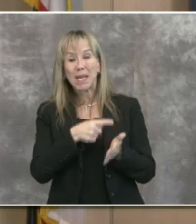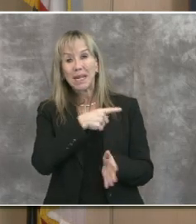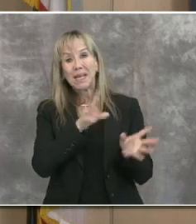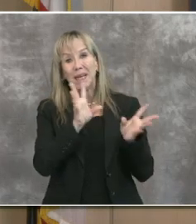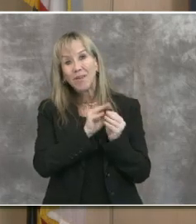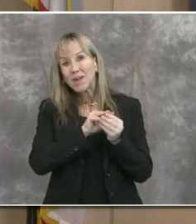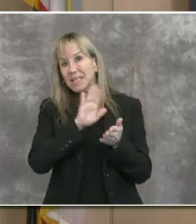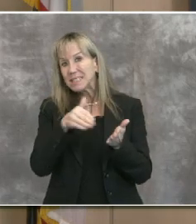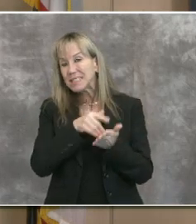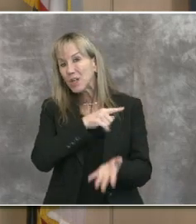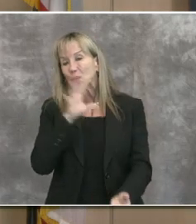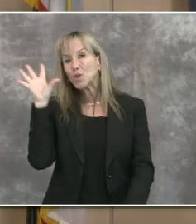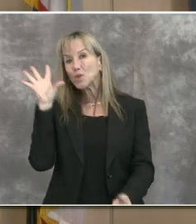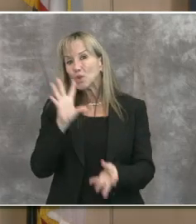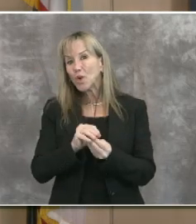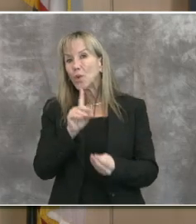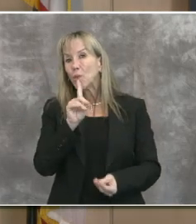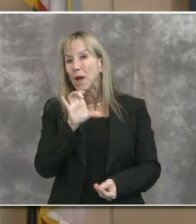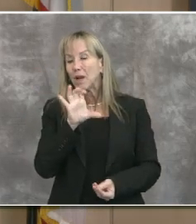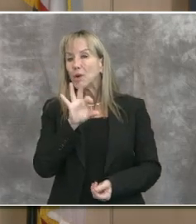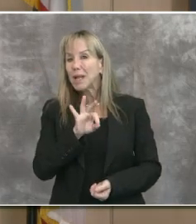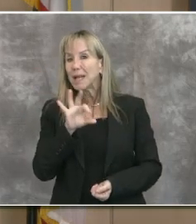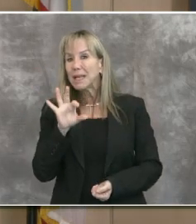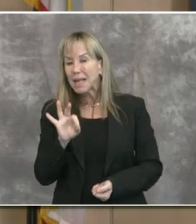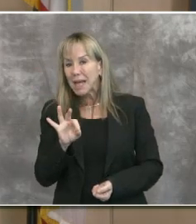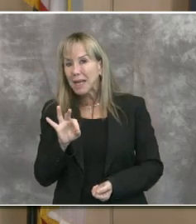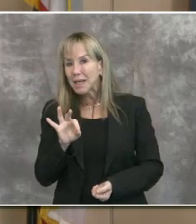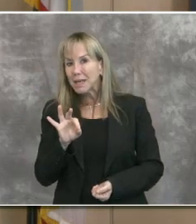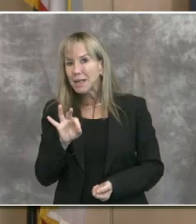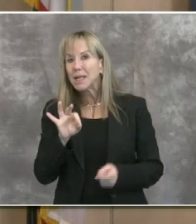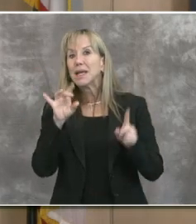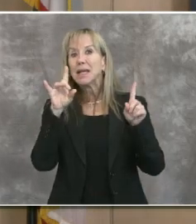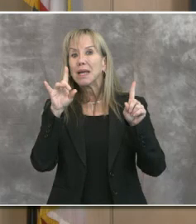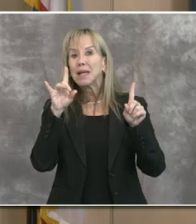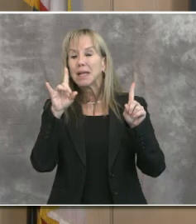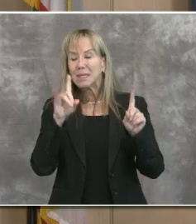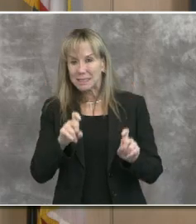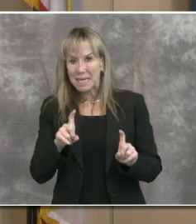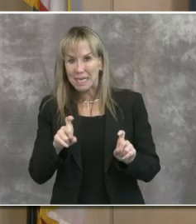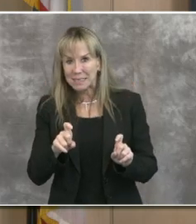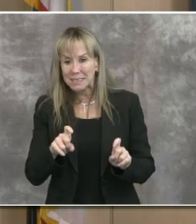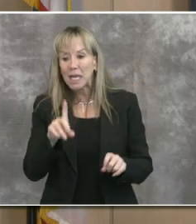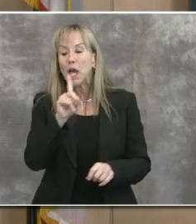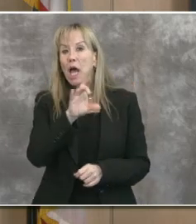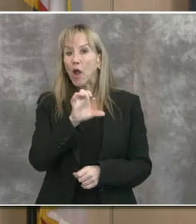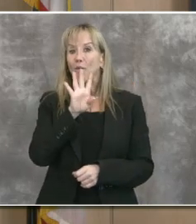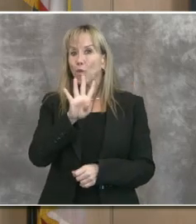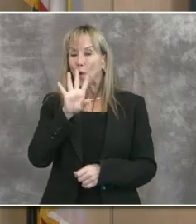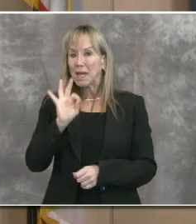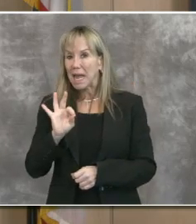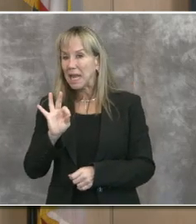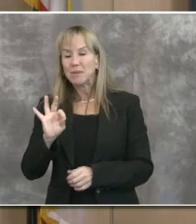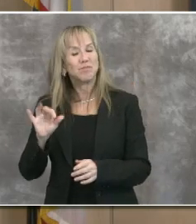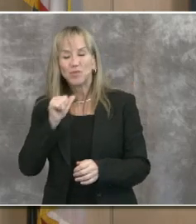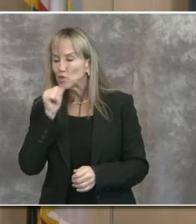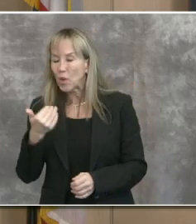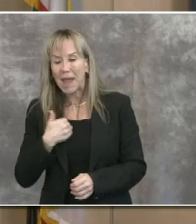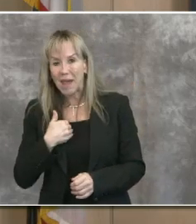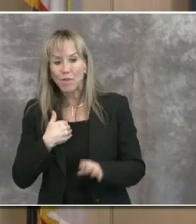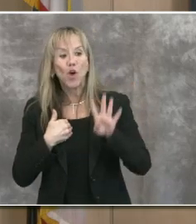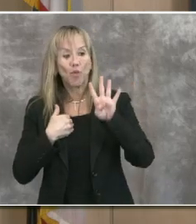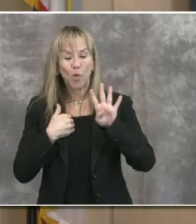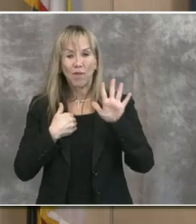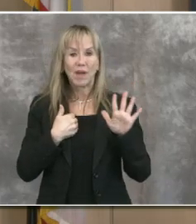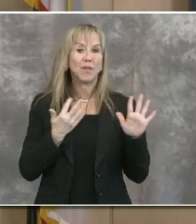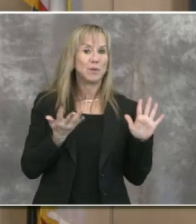center exercise to a total of 199 tests that have been done. 149 of those have been negative, 45